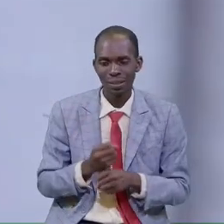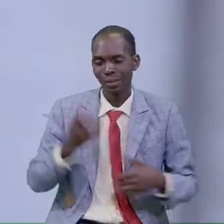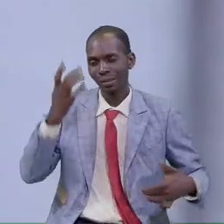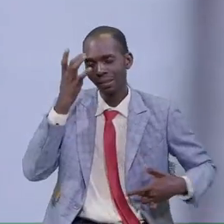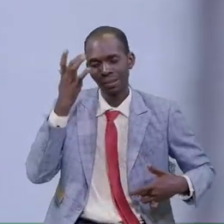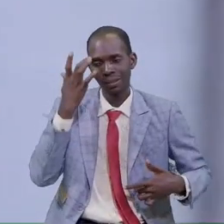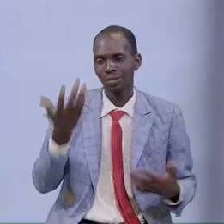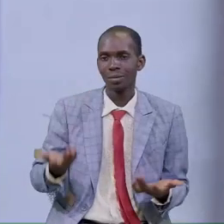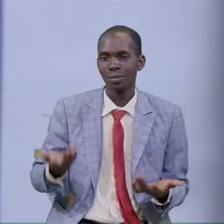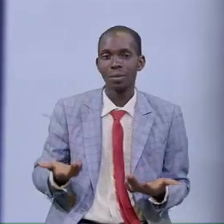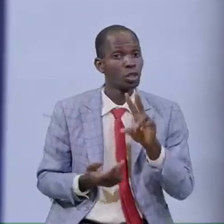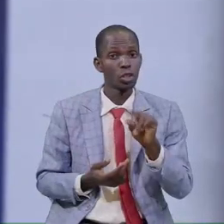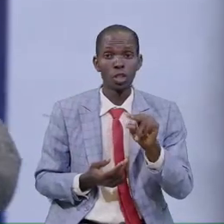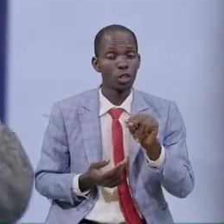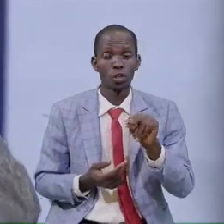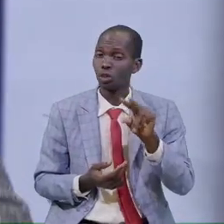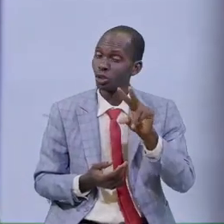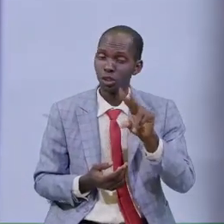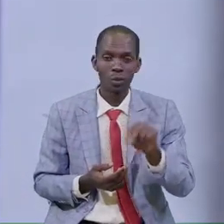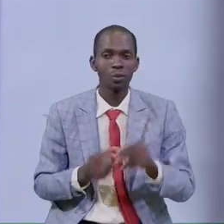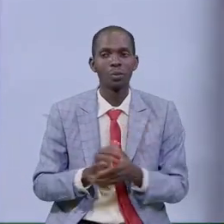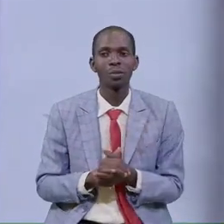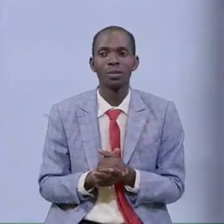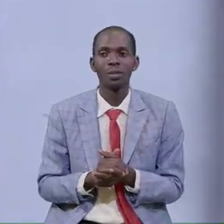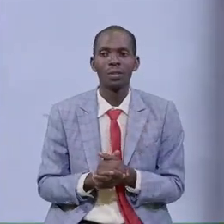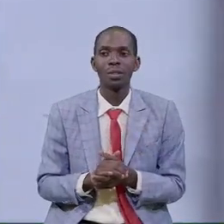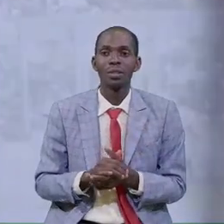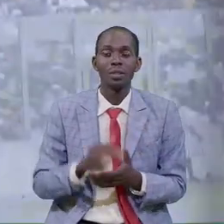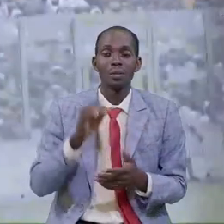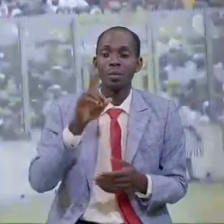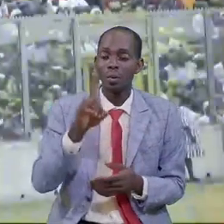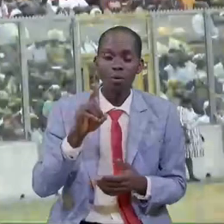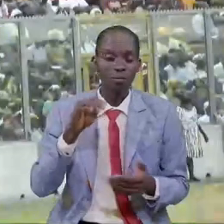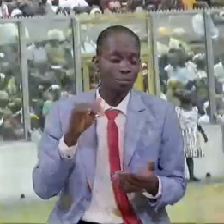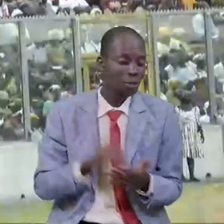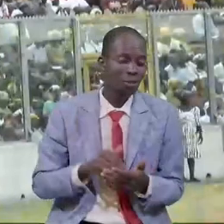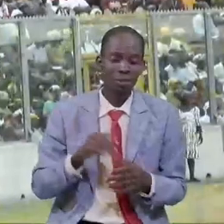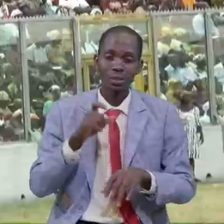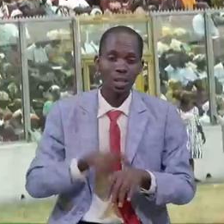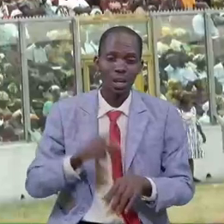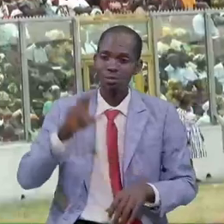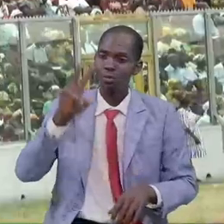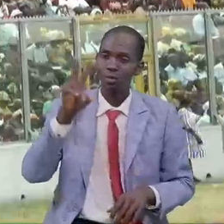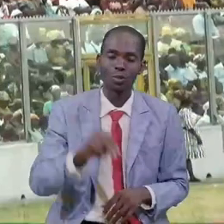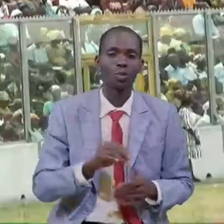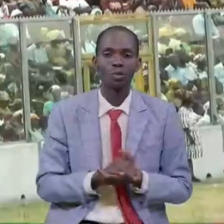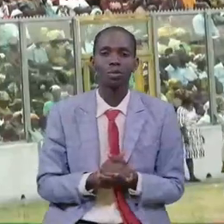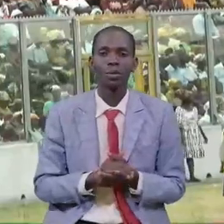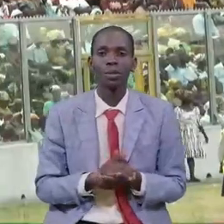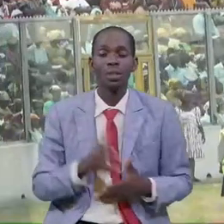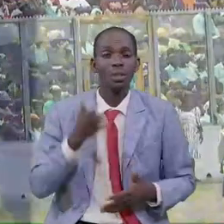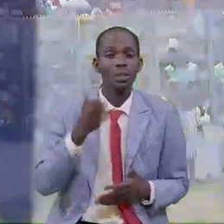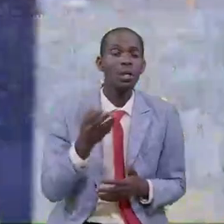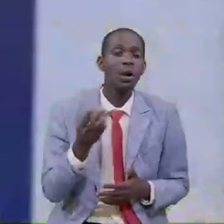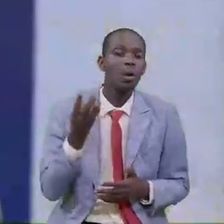no. Une maladie des personnes no. Âgées. Non, non, non. Times, no. Non, non, non, mille fois non. There was not one